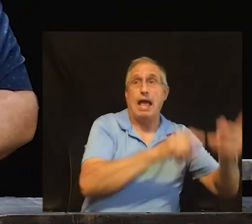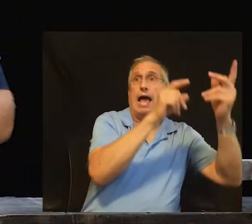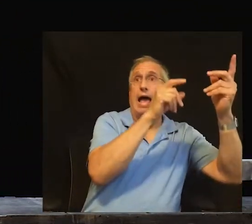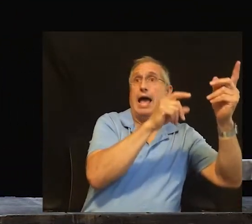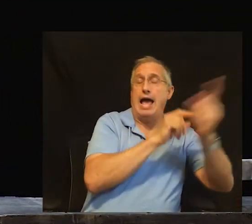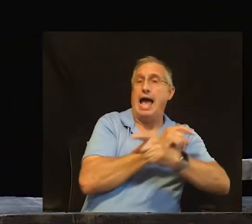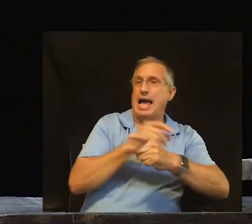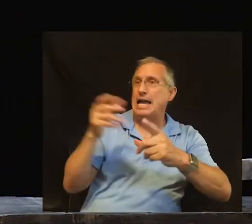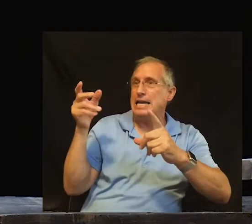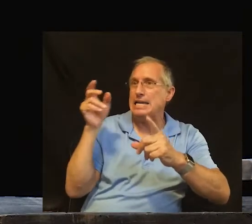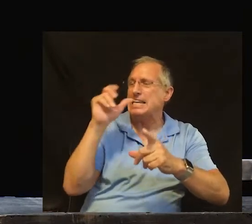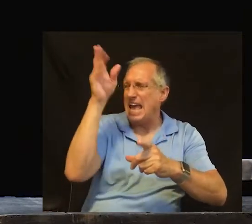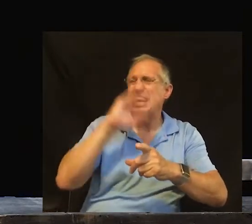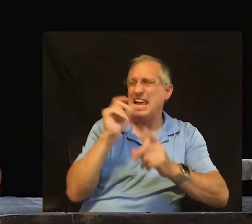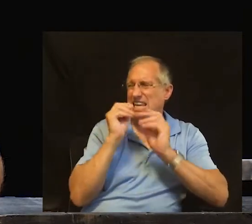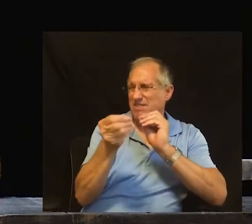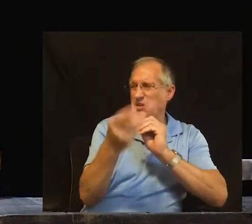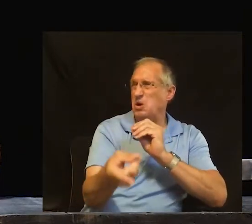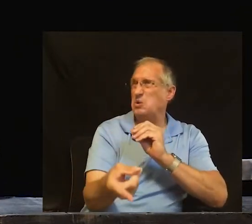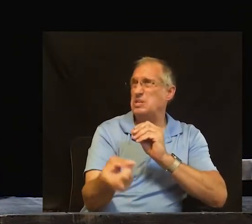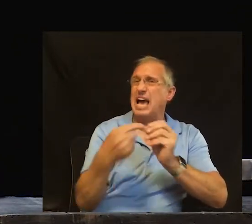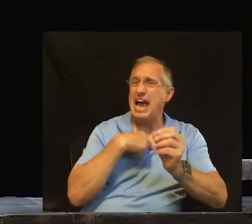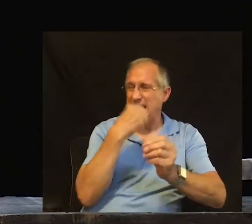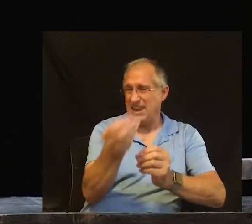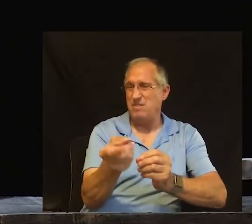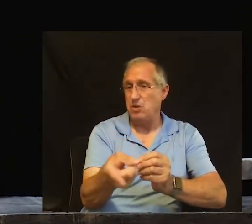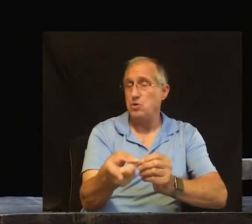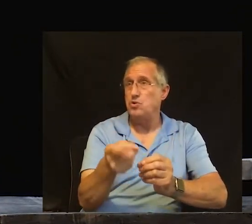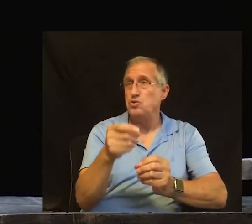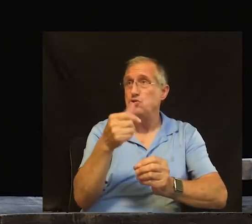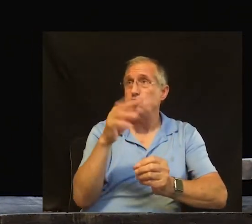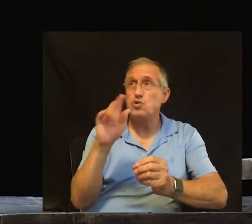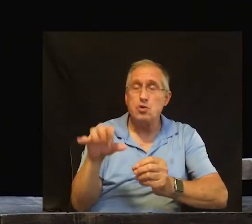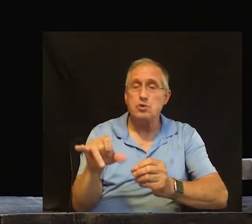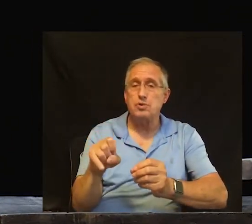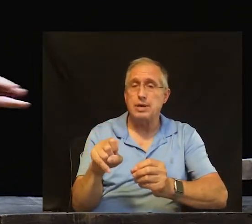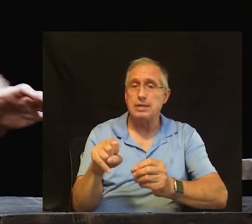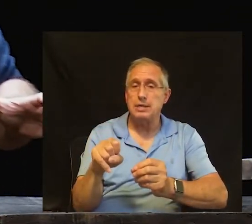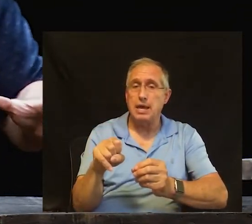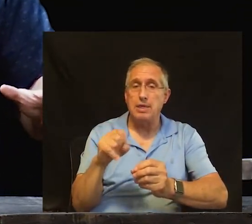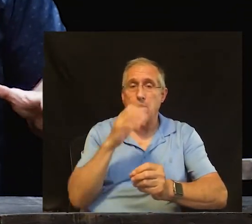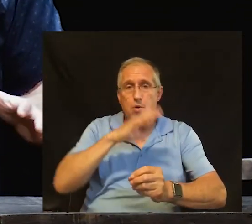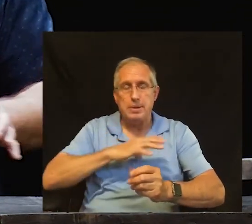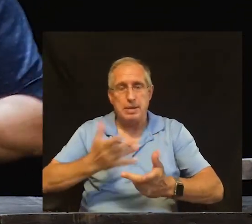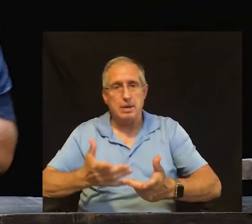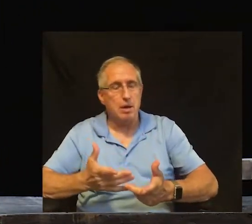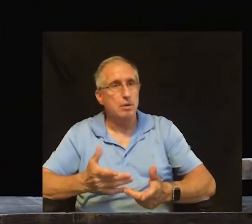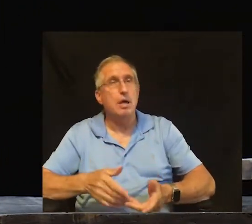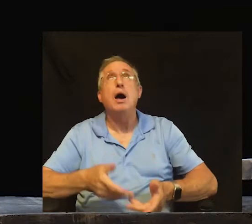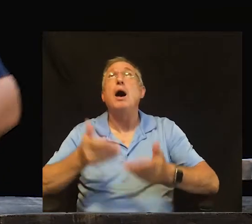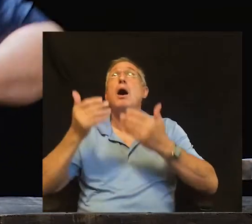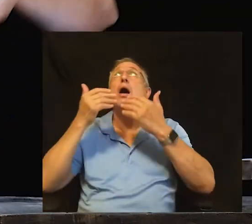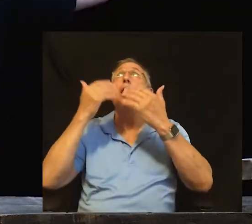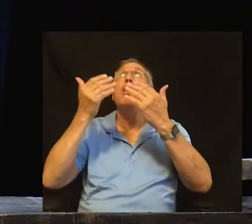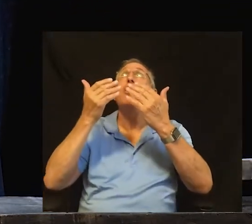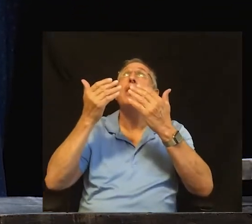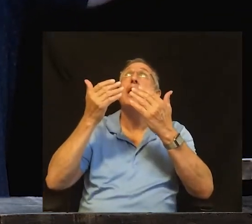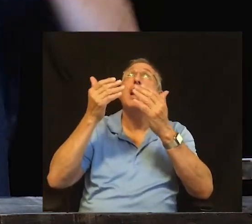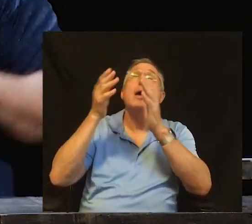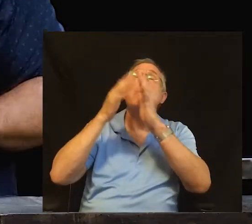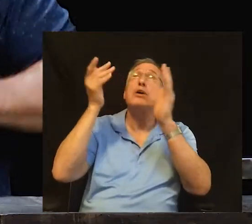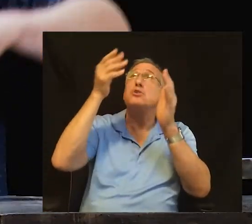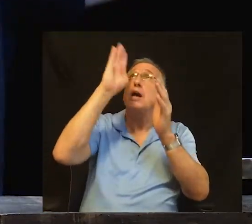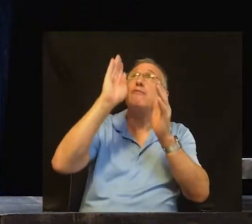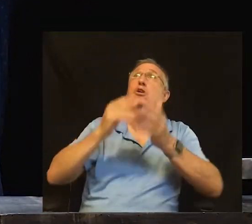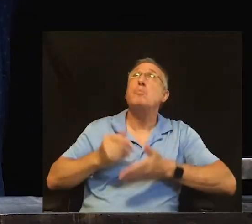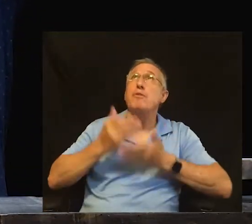mean lady jumped out from behind the bush. She goes, "God didn't give you those groceries. I gave you those groceries." And without skipping a beat, the little old lady, she lifted her hands back up to